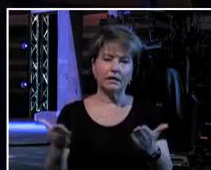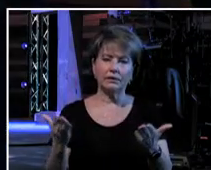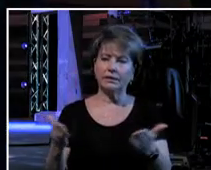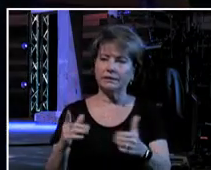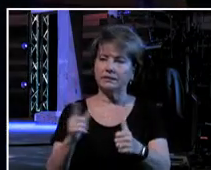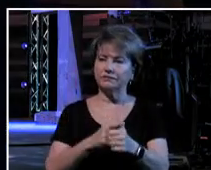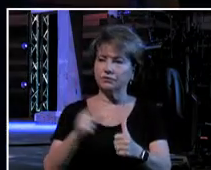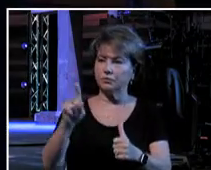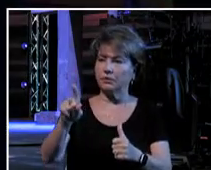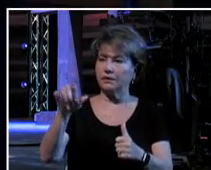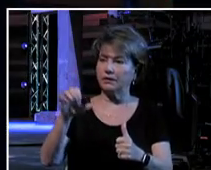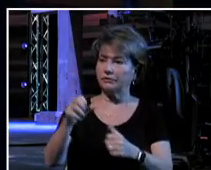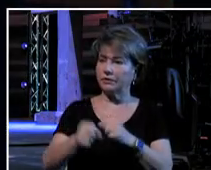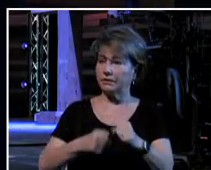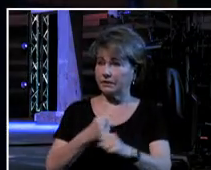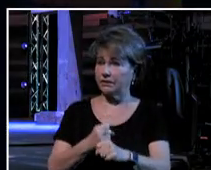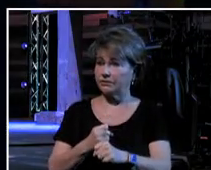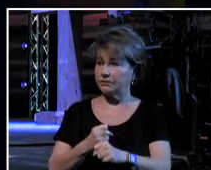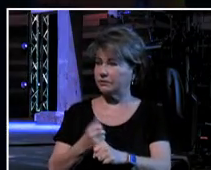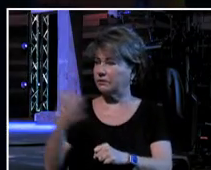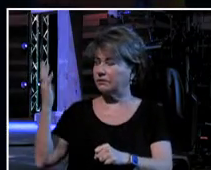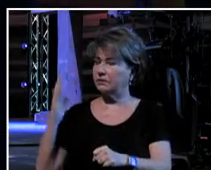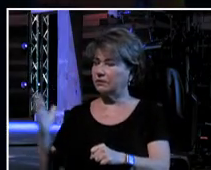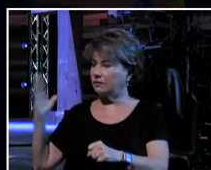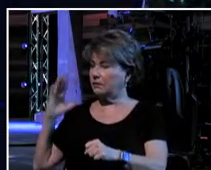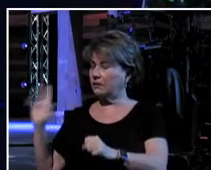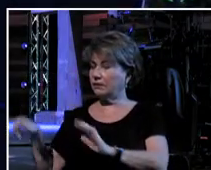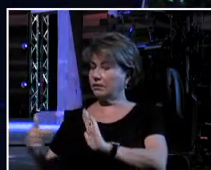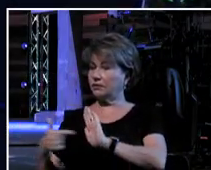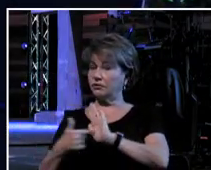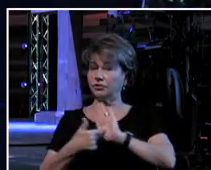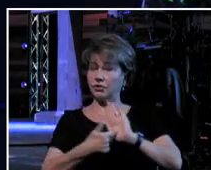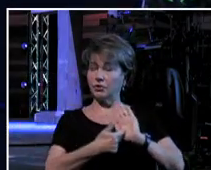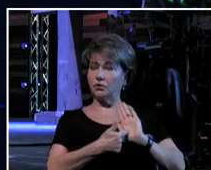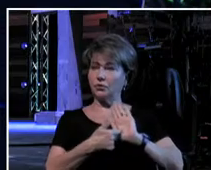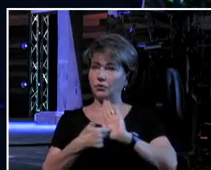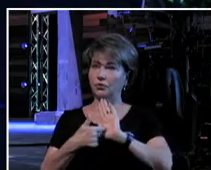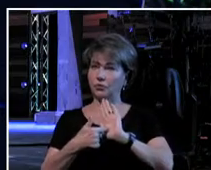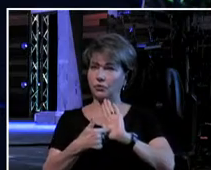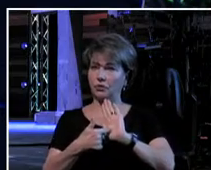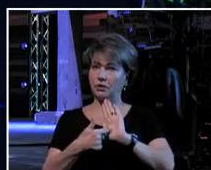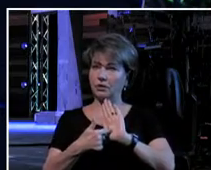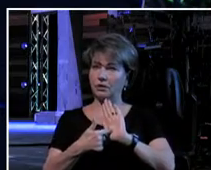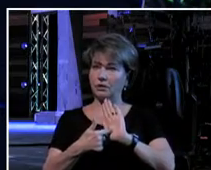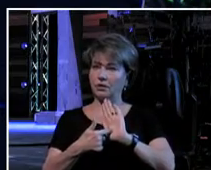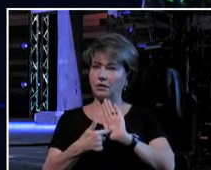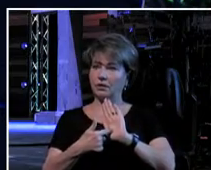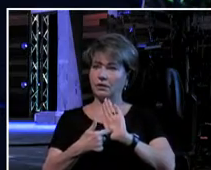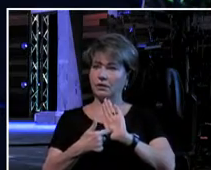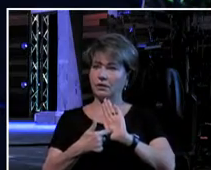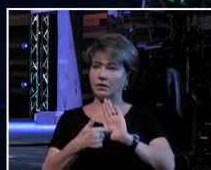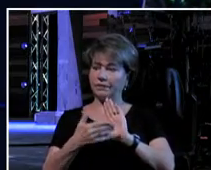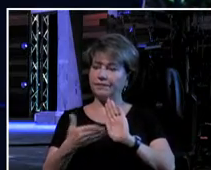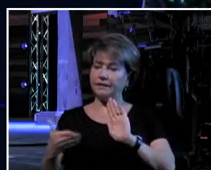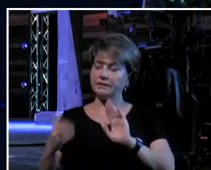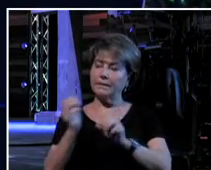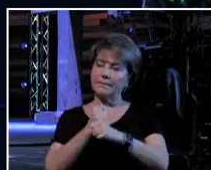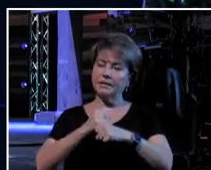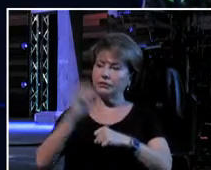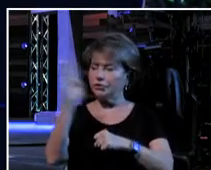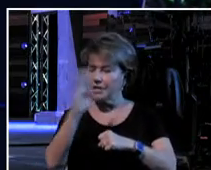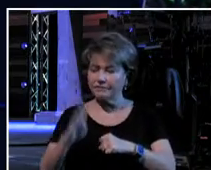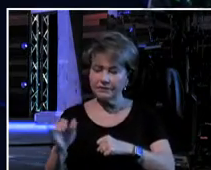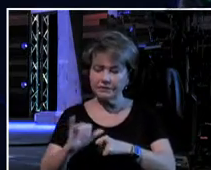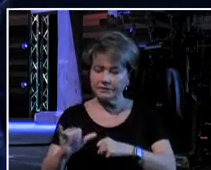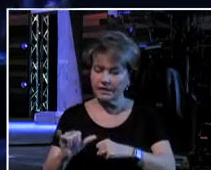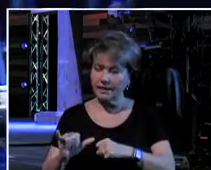century eyewitnesses, they're going to show us a few things that really made it a never the same moment in their lives. And John